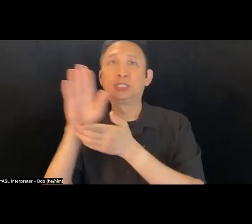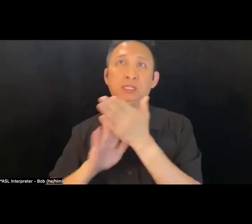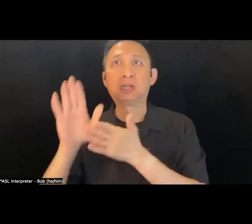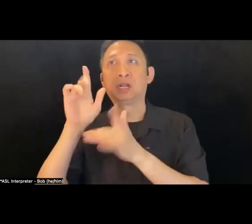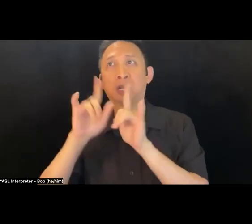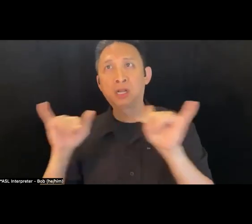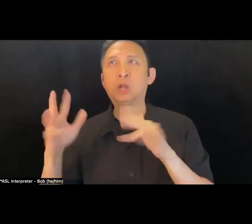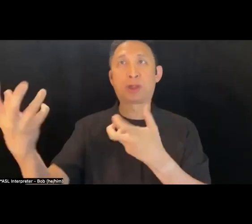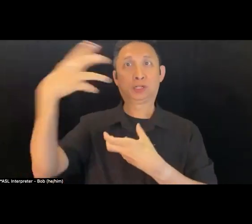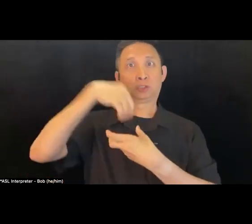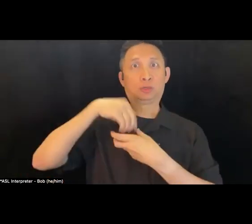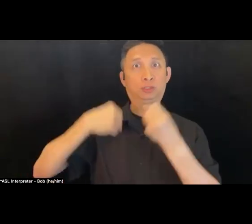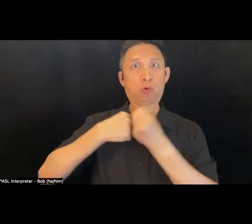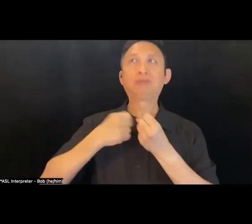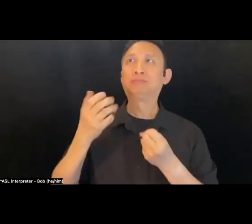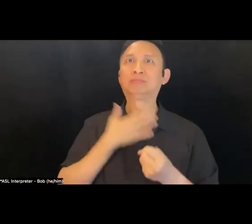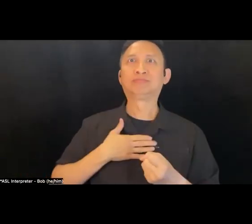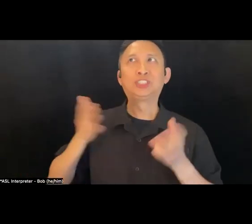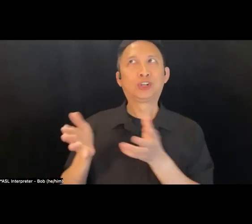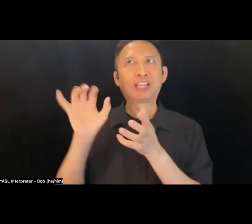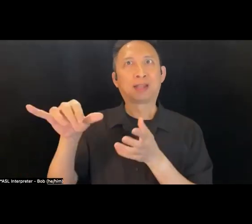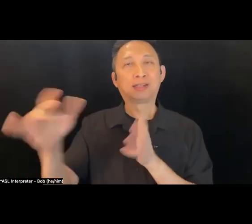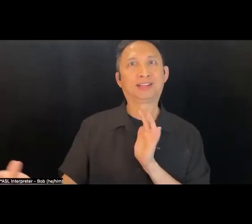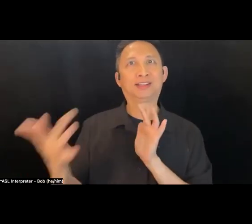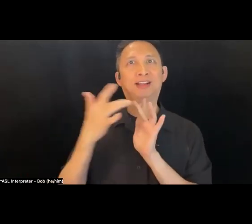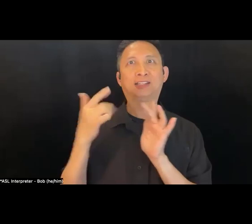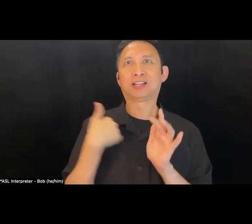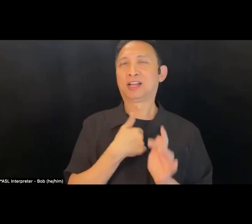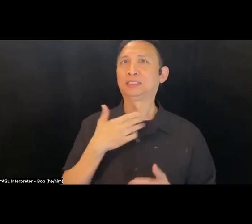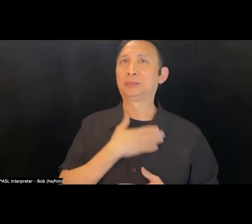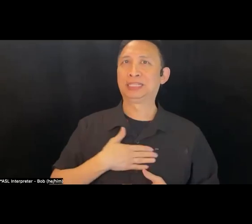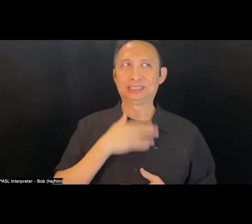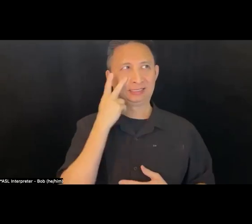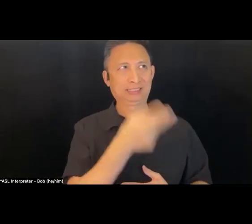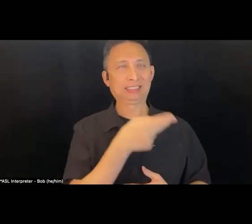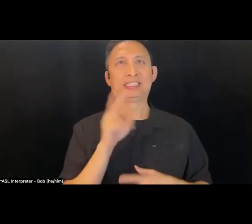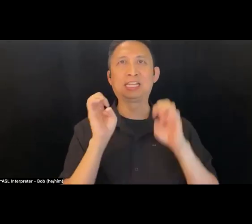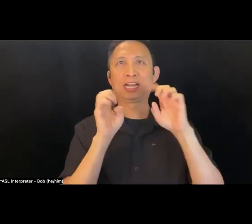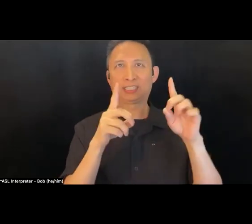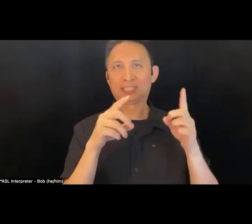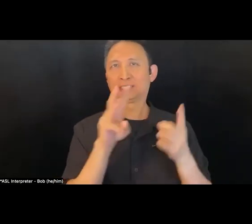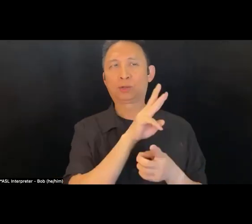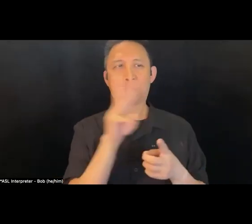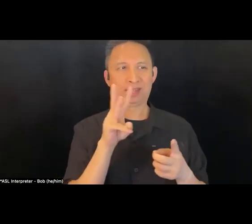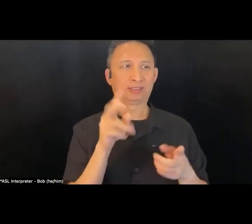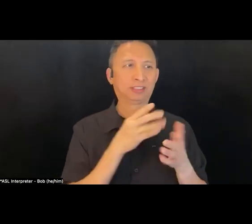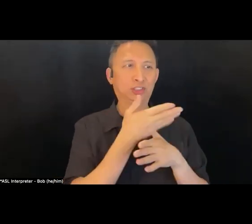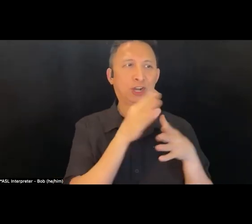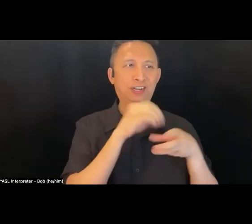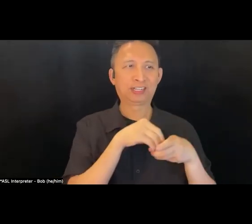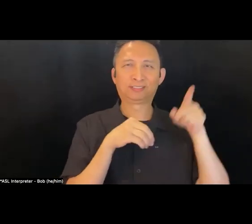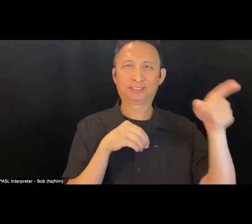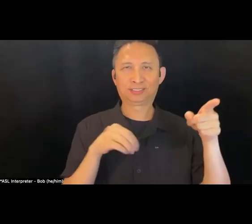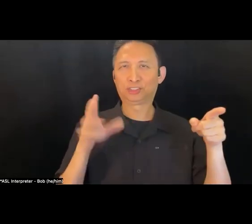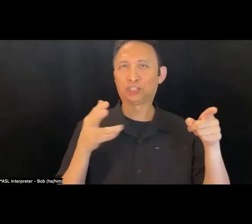supporting this vital resource. If you're interested in becoming a member, please see our education page that was shared in the chat. And in addition, you